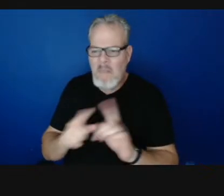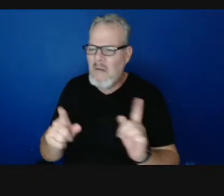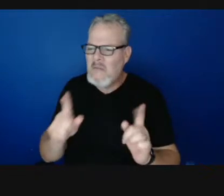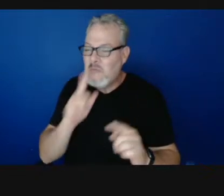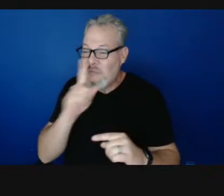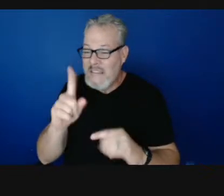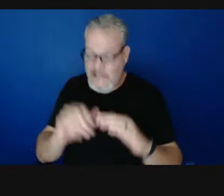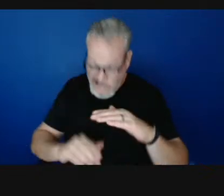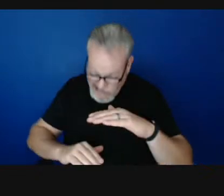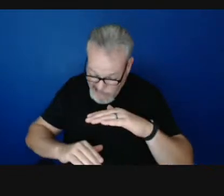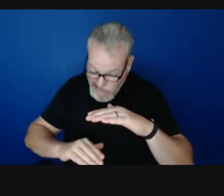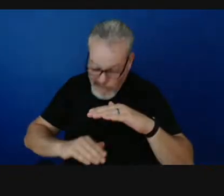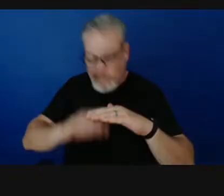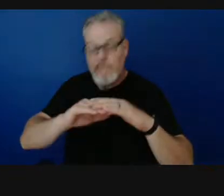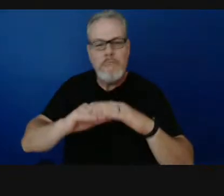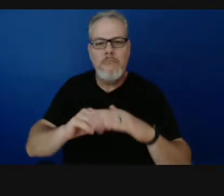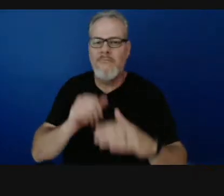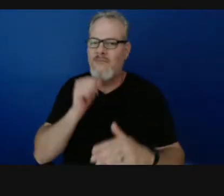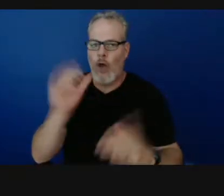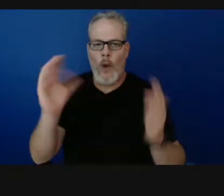for previous eruptions.